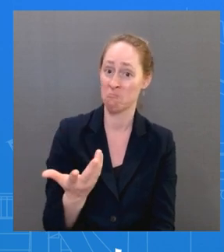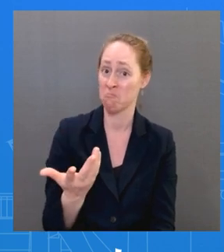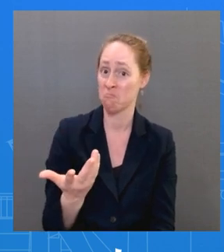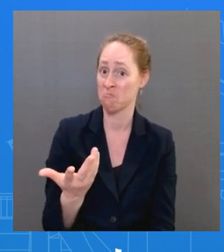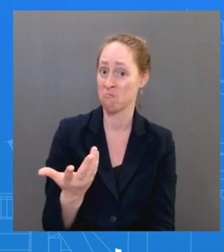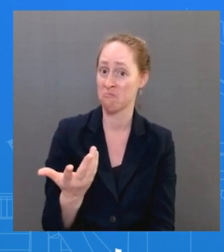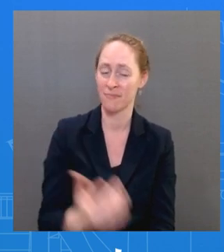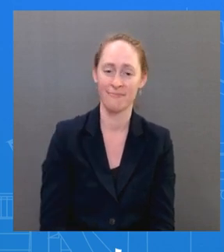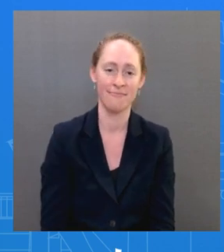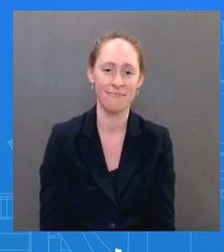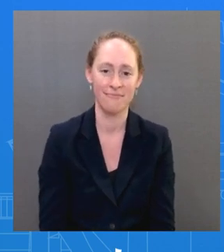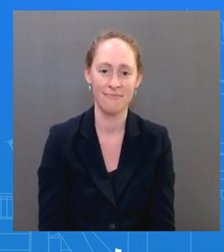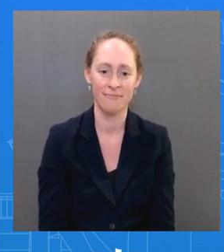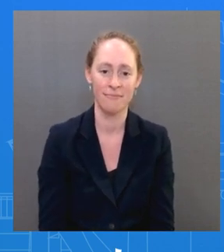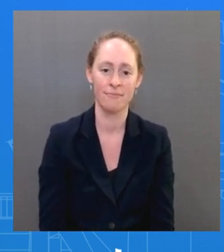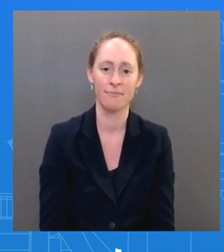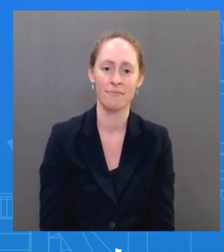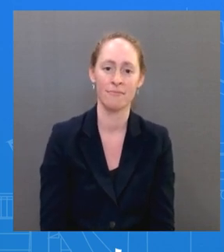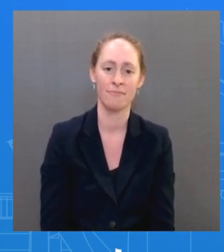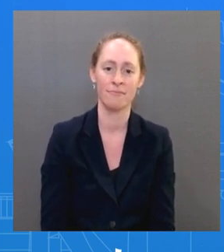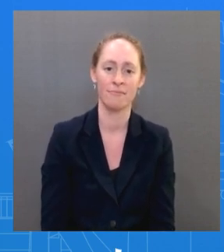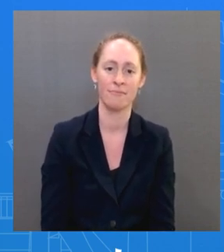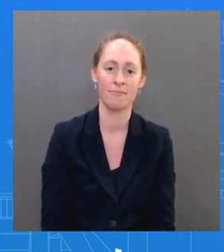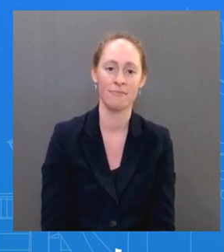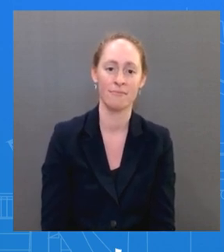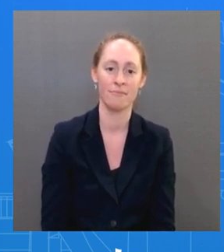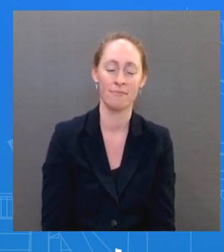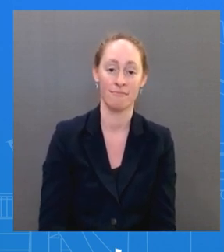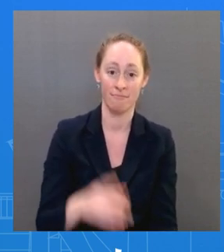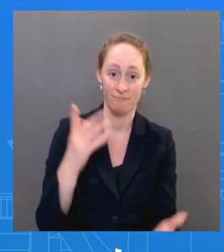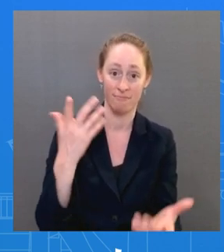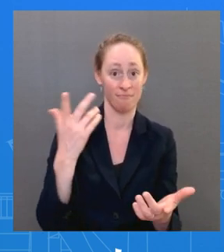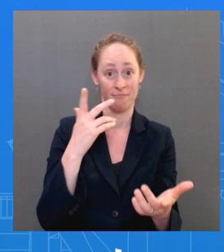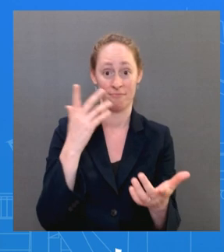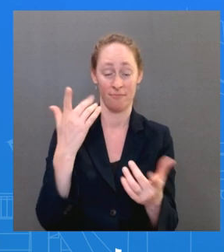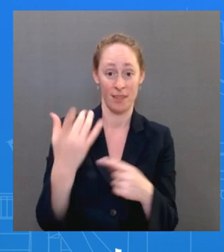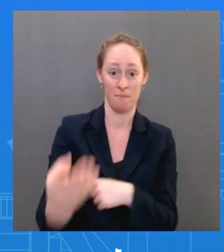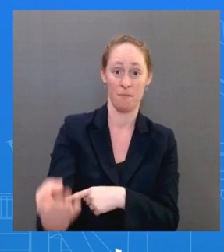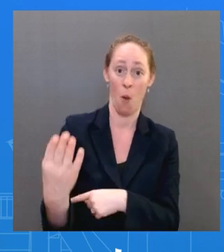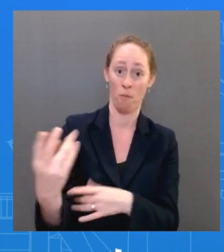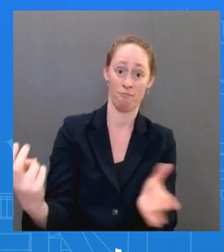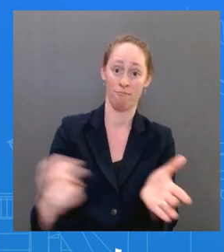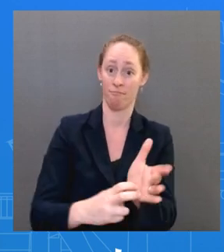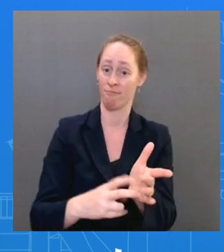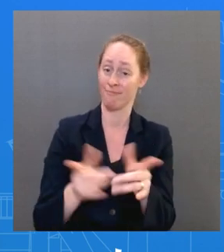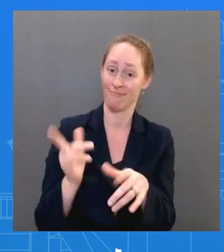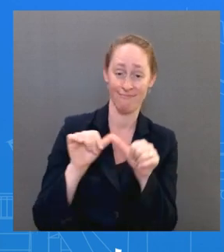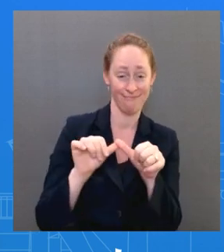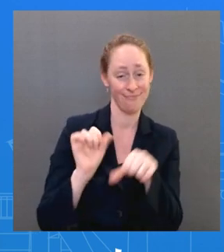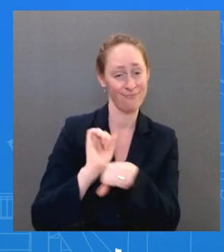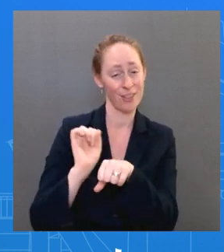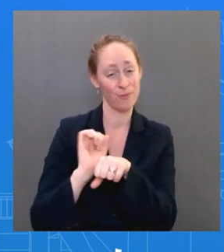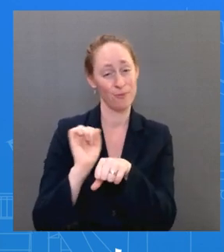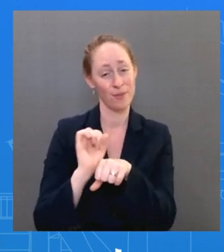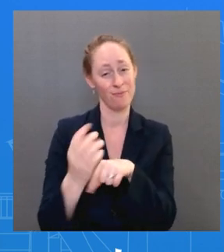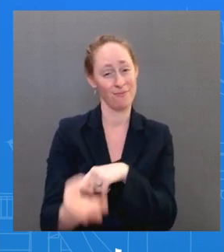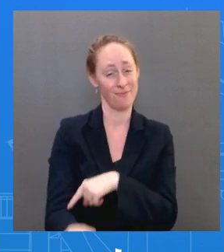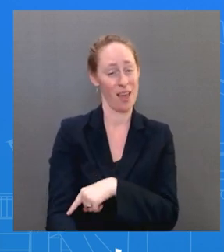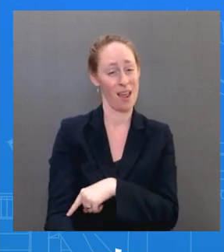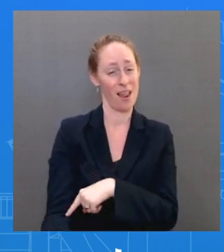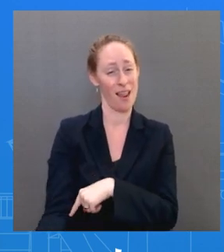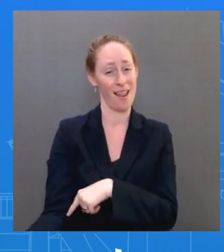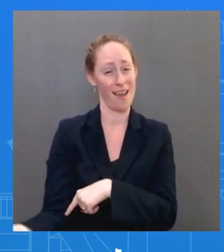But he wakes up in the morning and he gets to work. It is, as you know, a big job being the President of the United States, being the